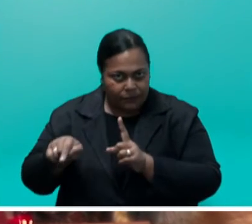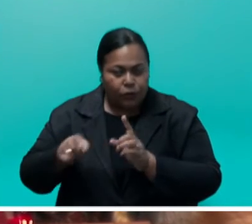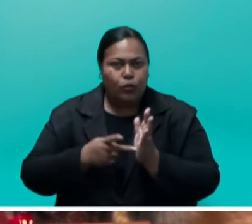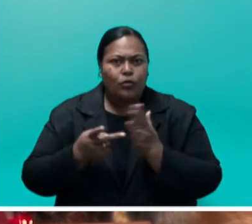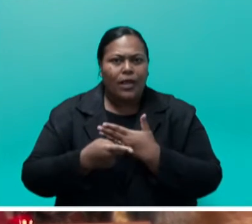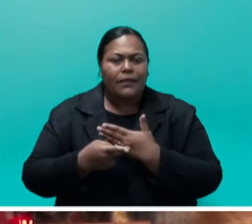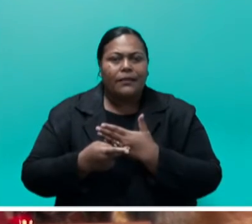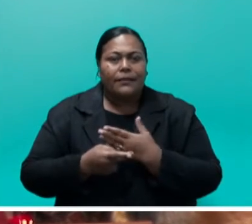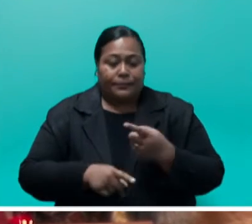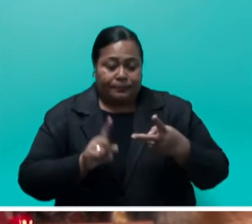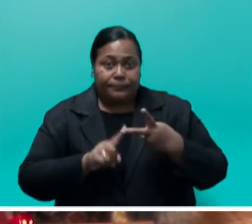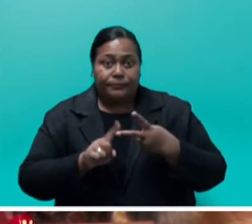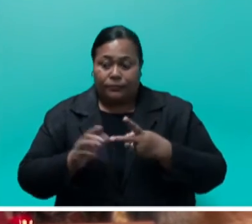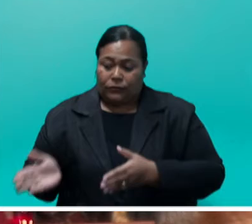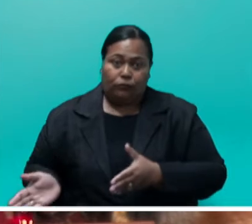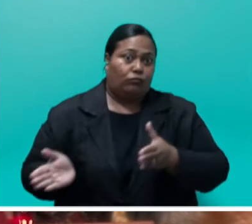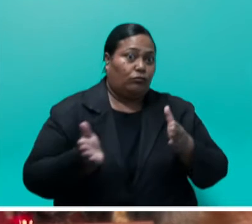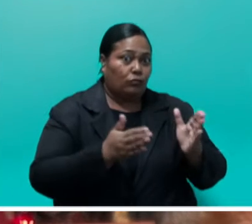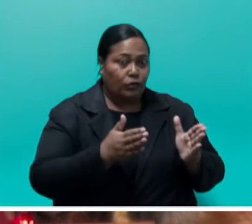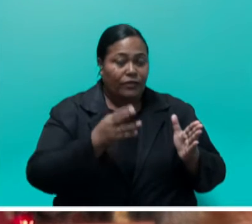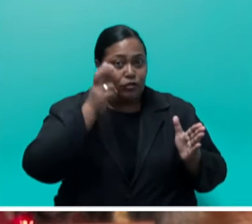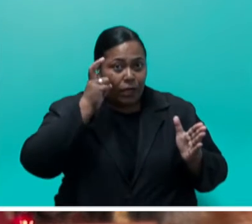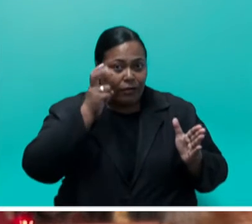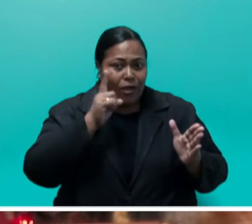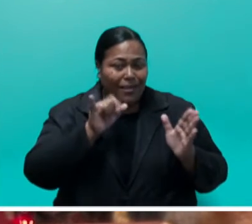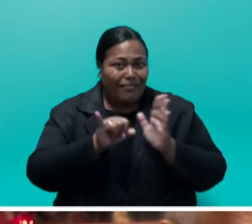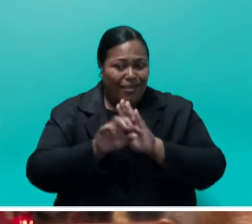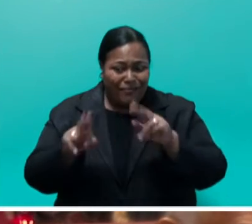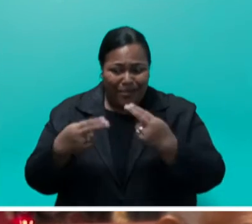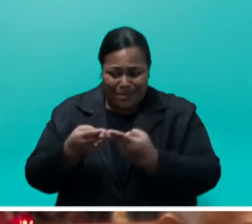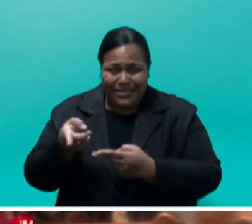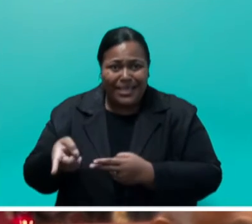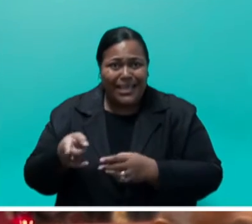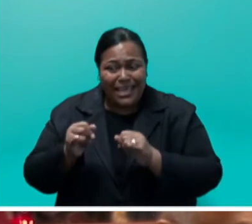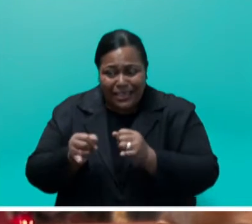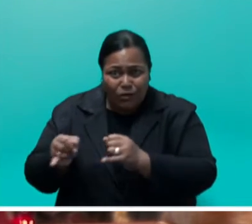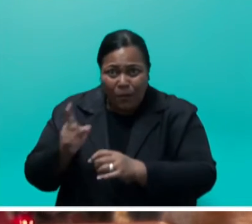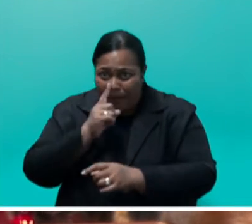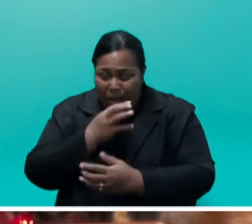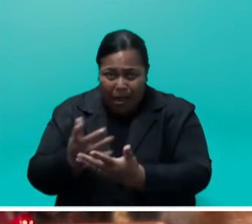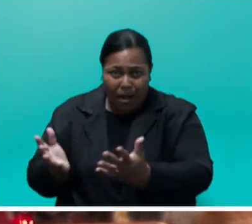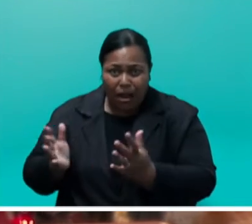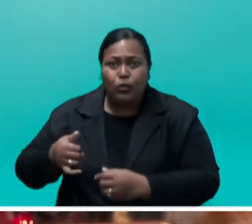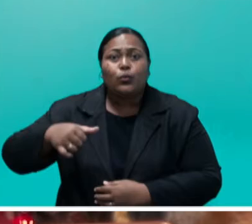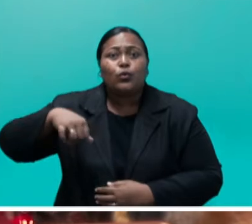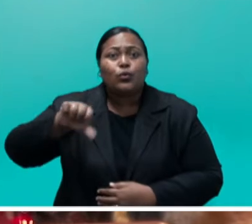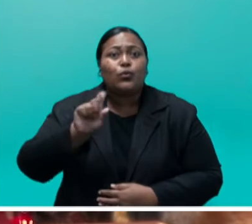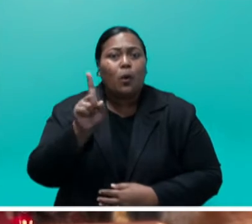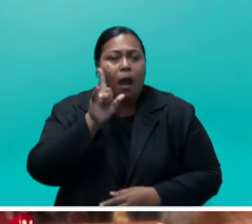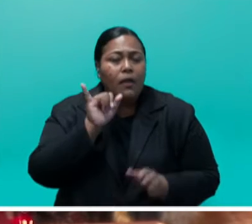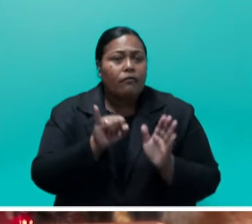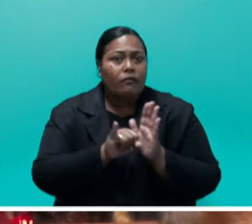Relocation and training for the identified families and individuals to utilize